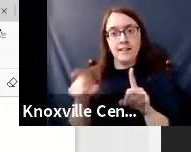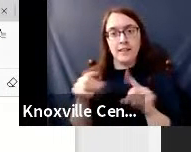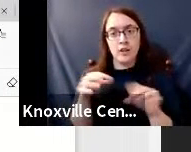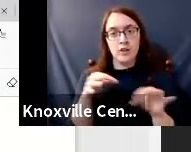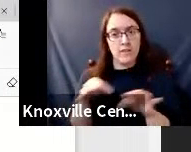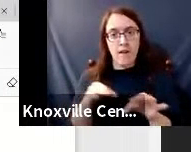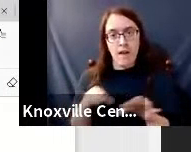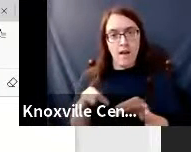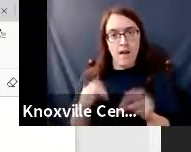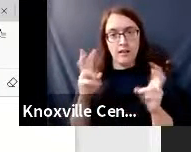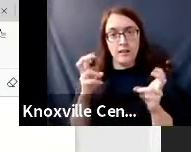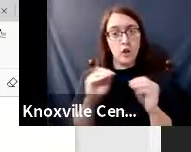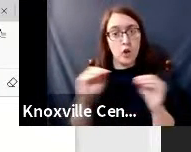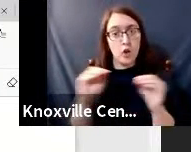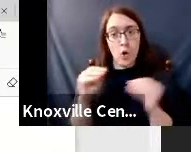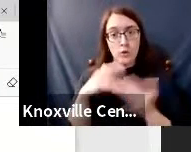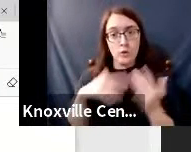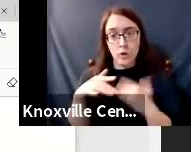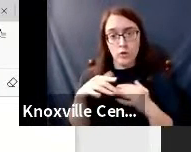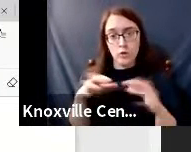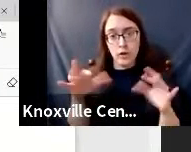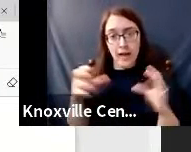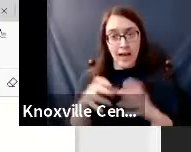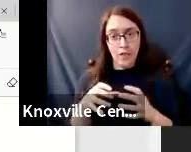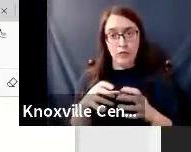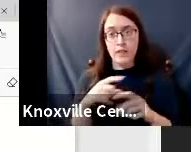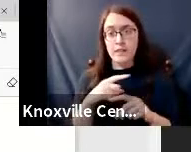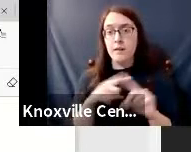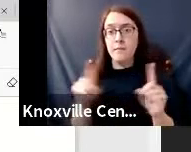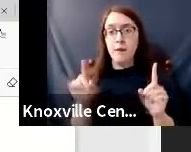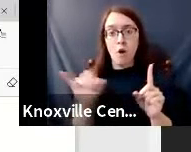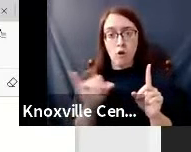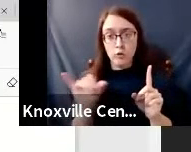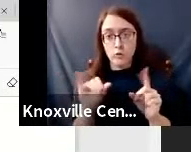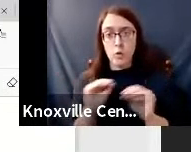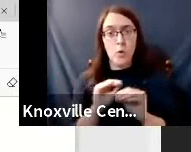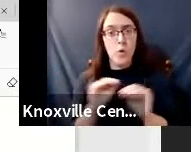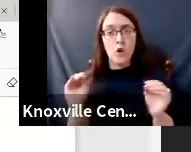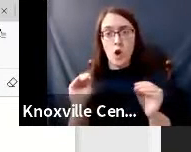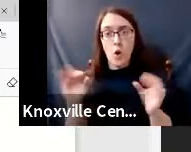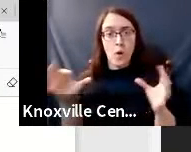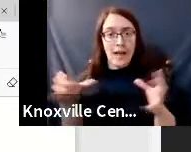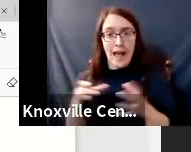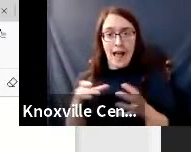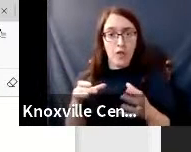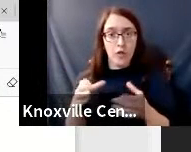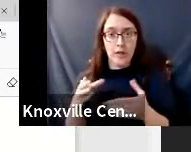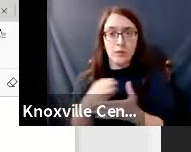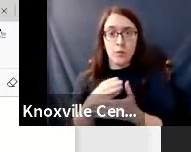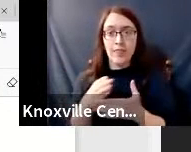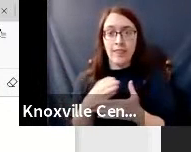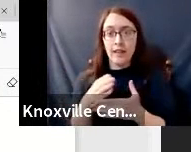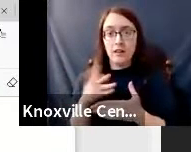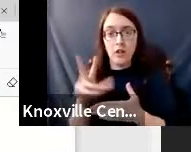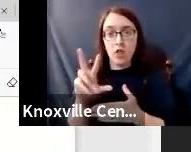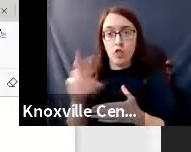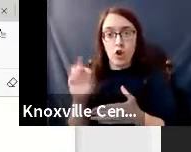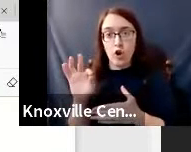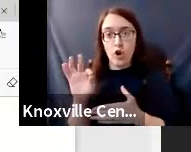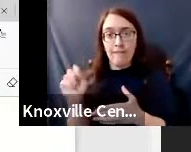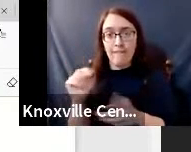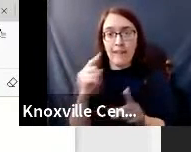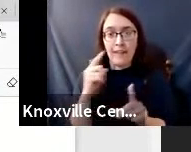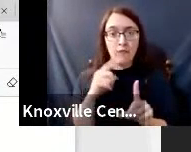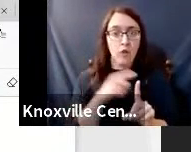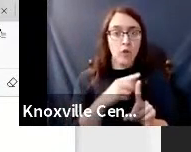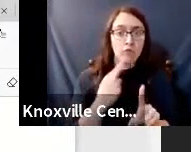but also no gatherings within 30 feet of the restaurant, clubs,